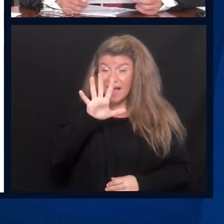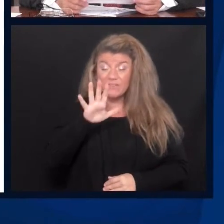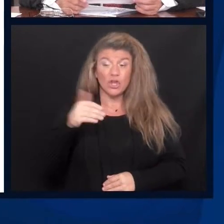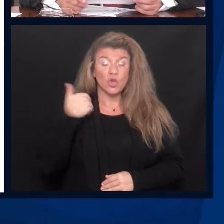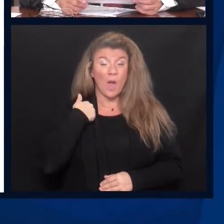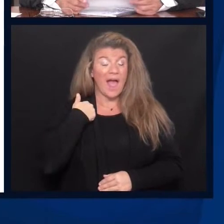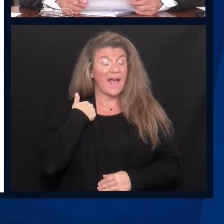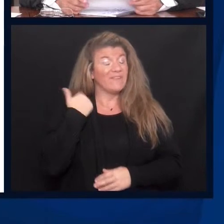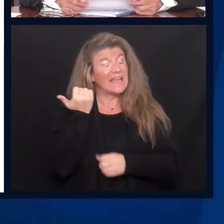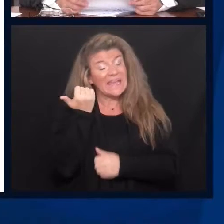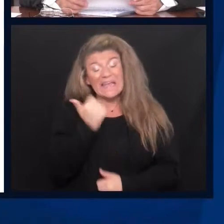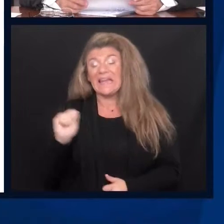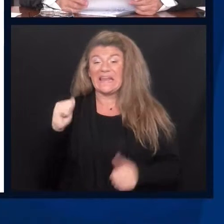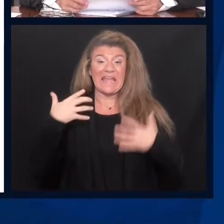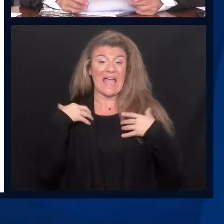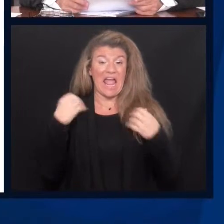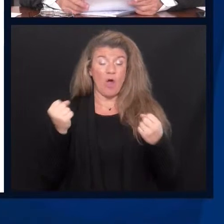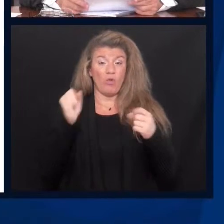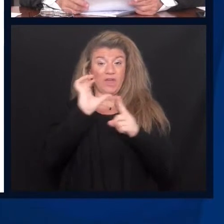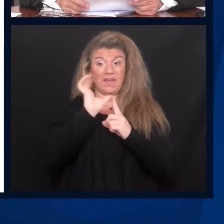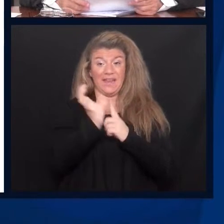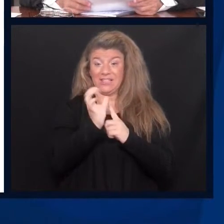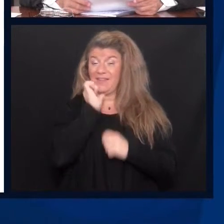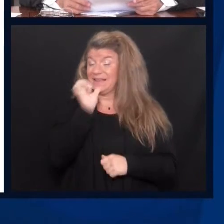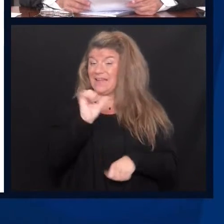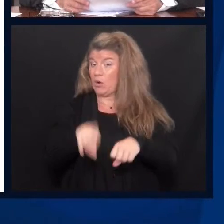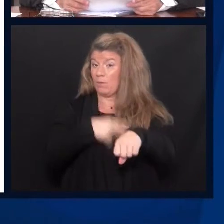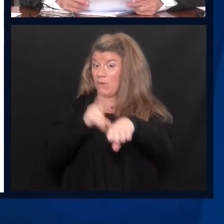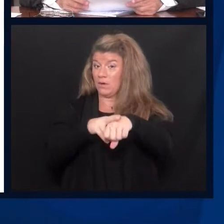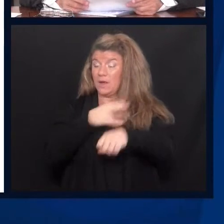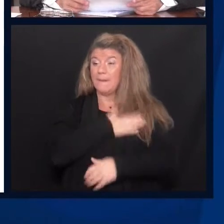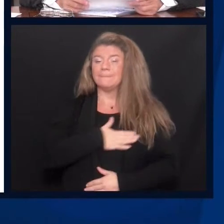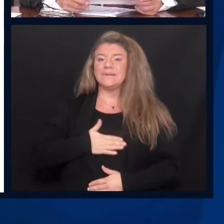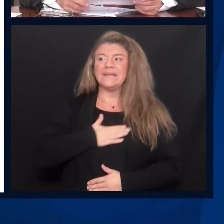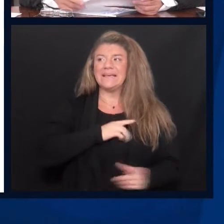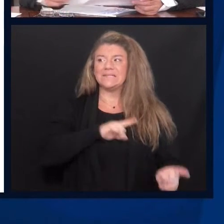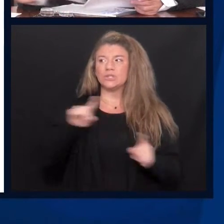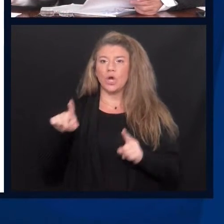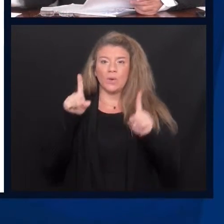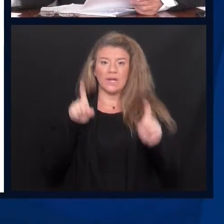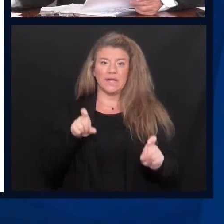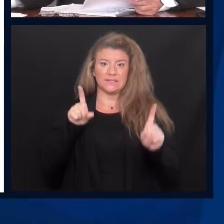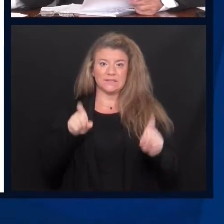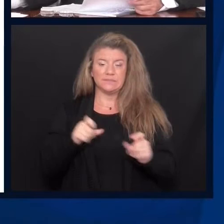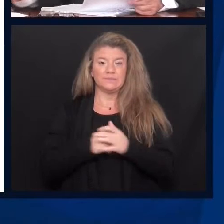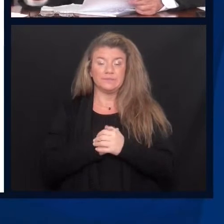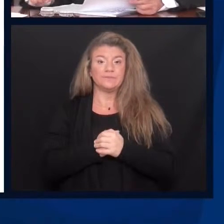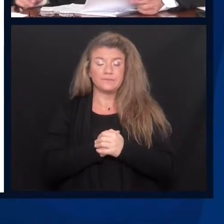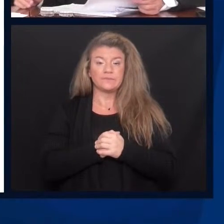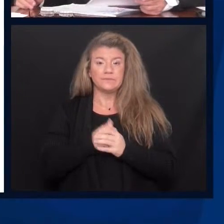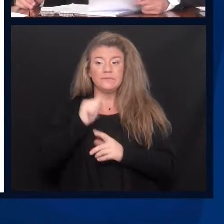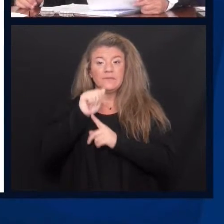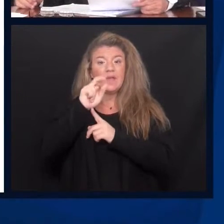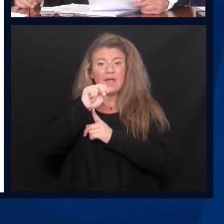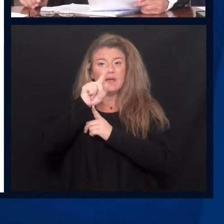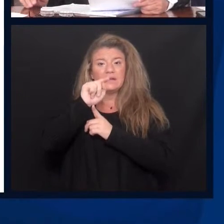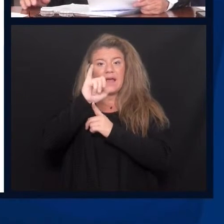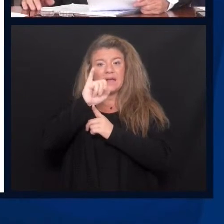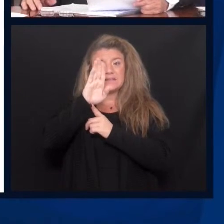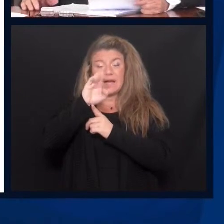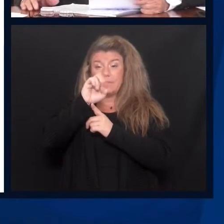any health condition whatsoever that's unusual, please go get a test. The antibodies are still